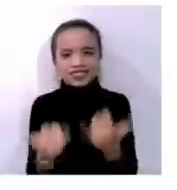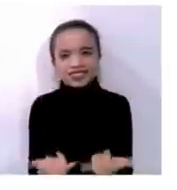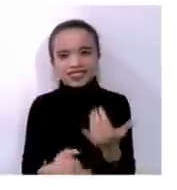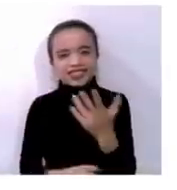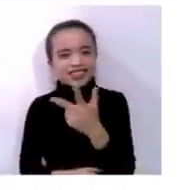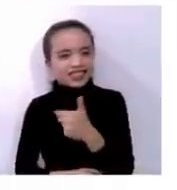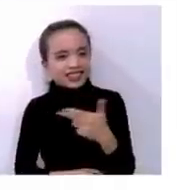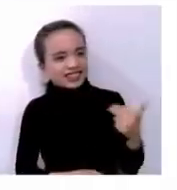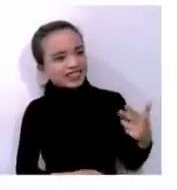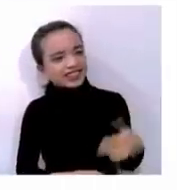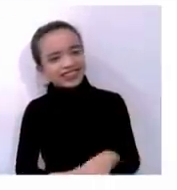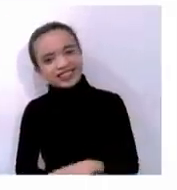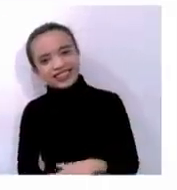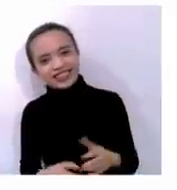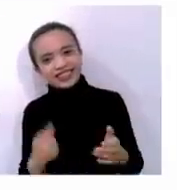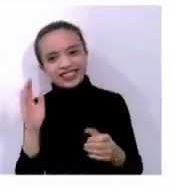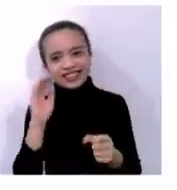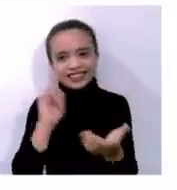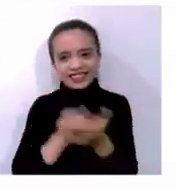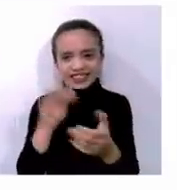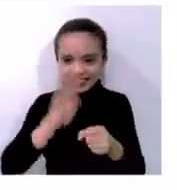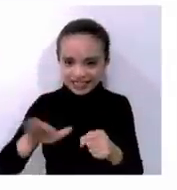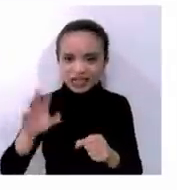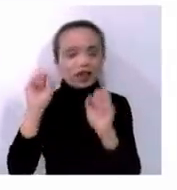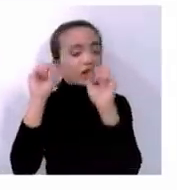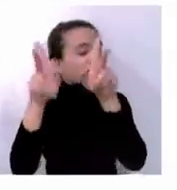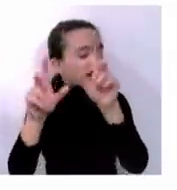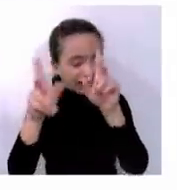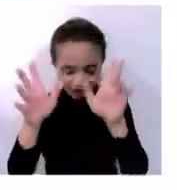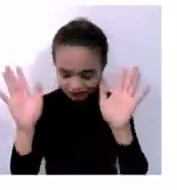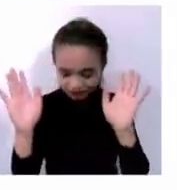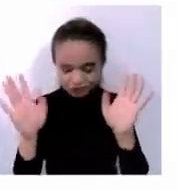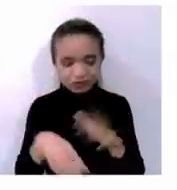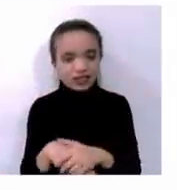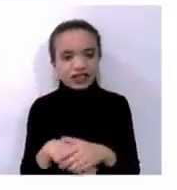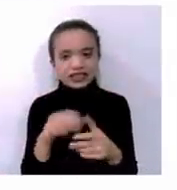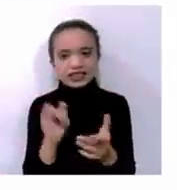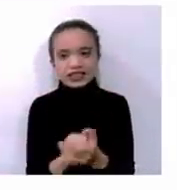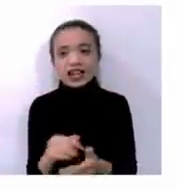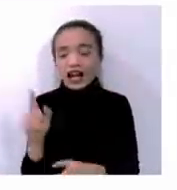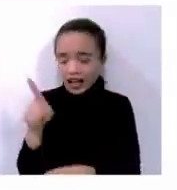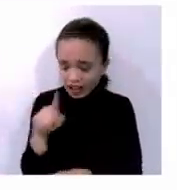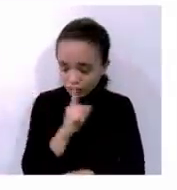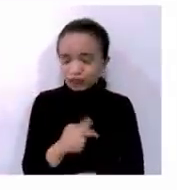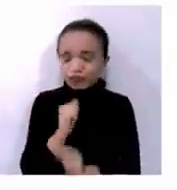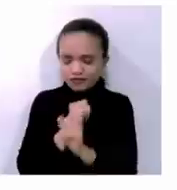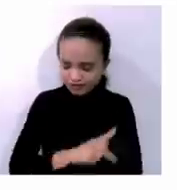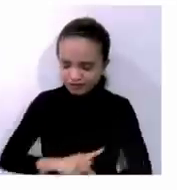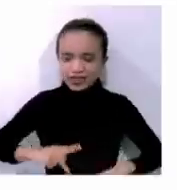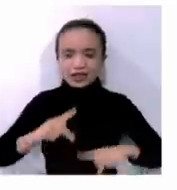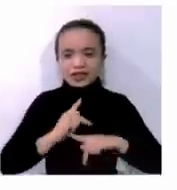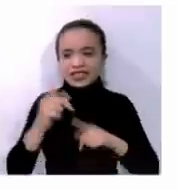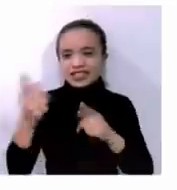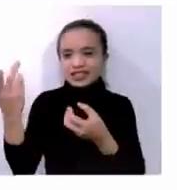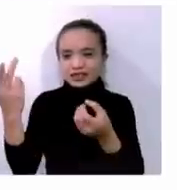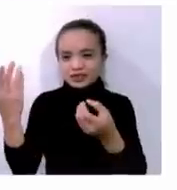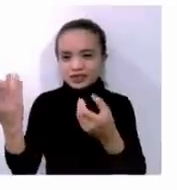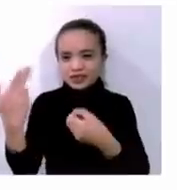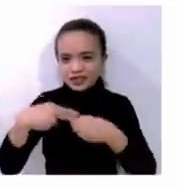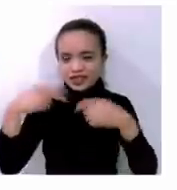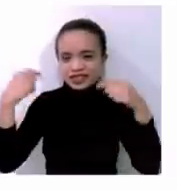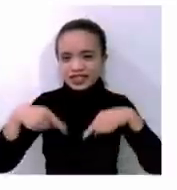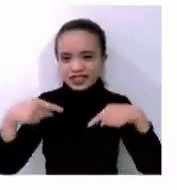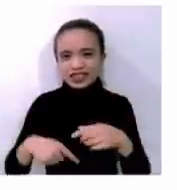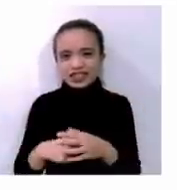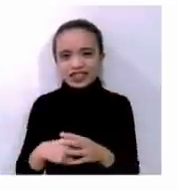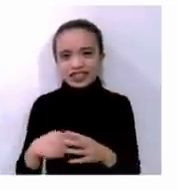Constantino, and because my puppy is sick, that's why I'm staying home. No? I appreciate you coming to the show.